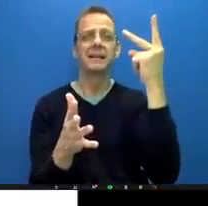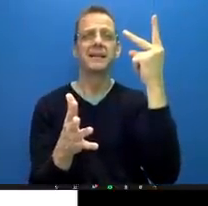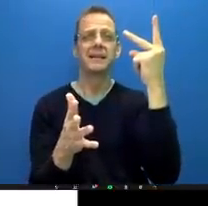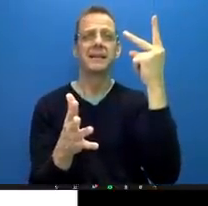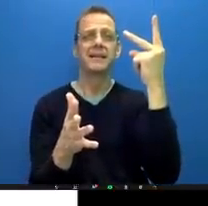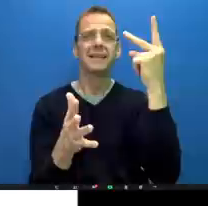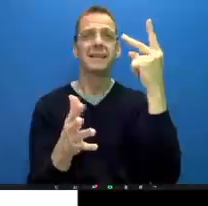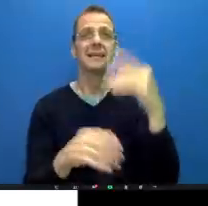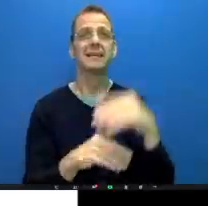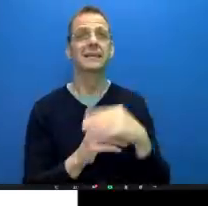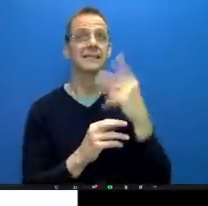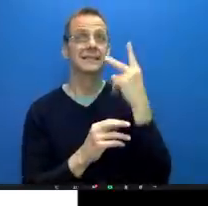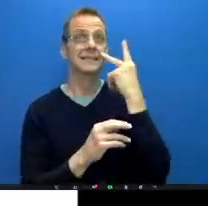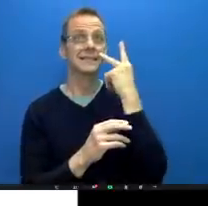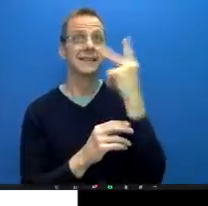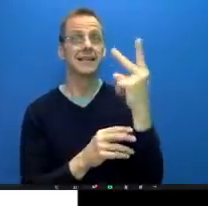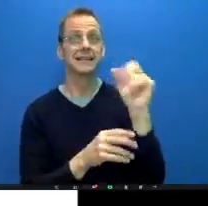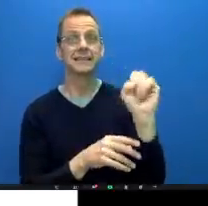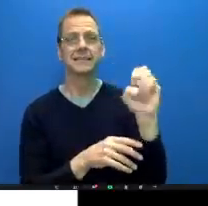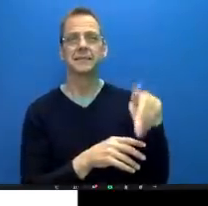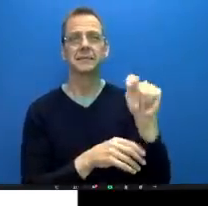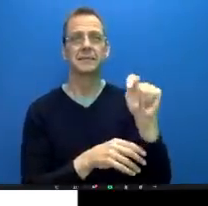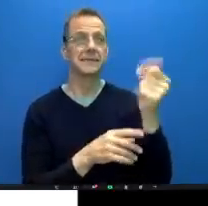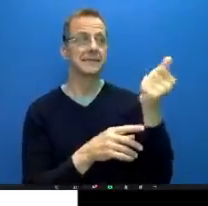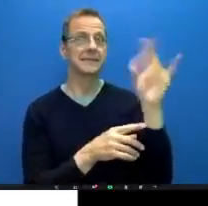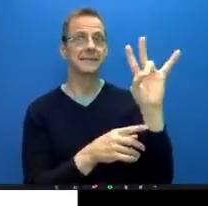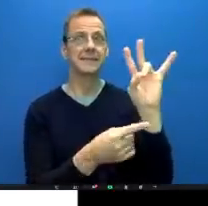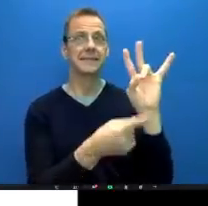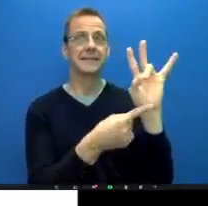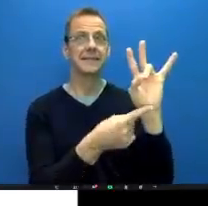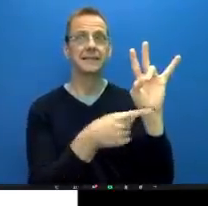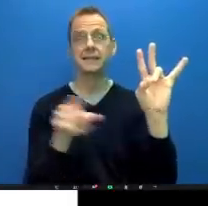schools. Next slide, please.